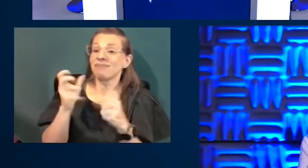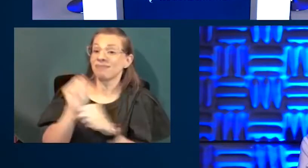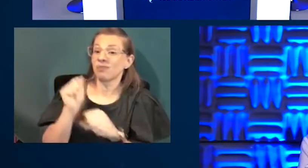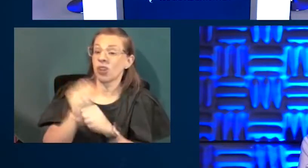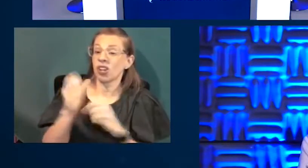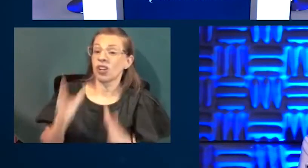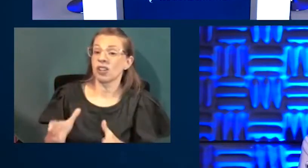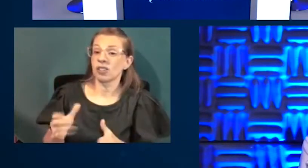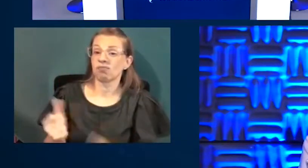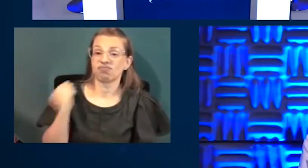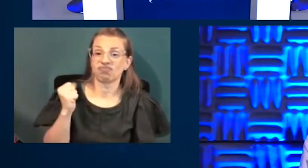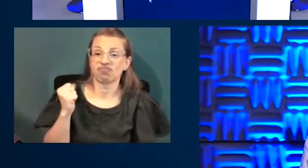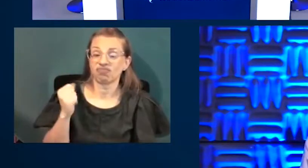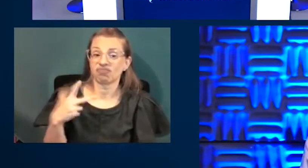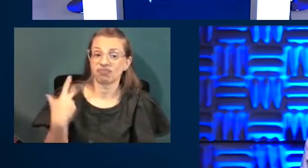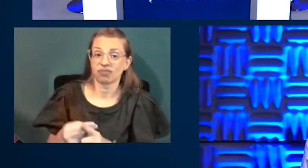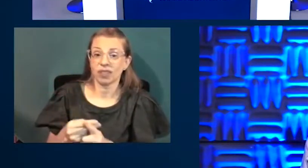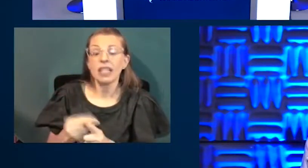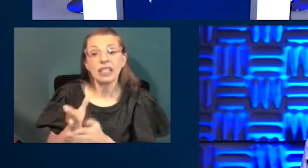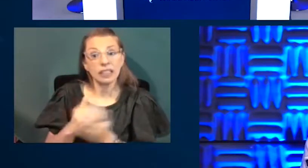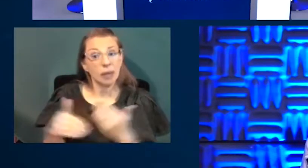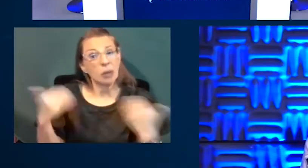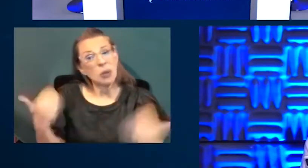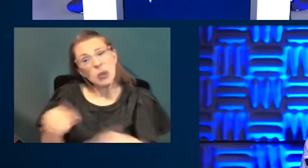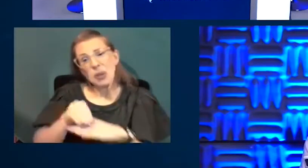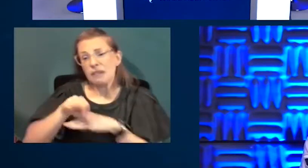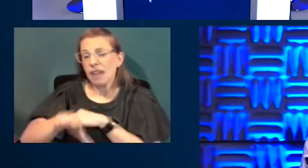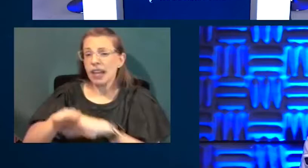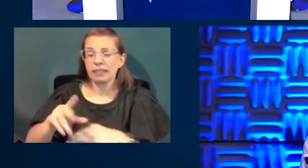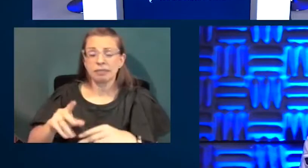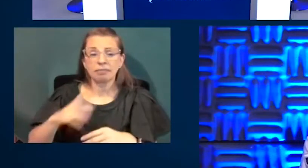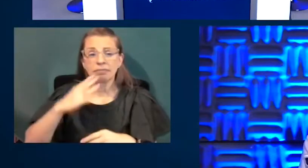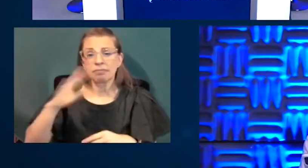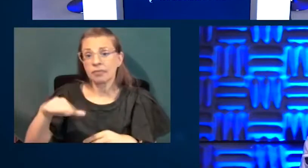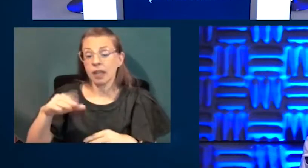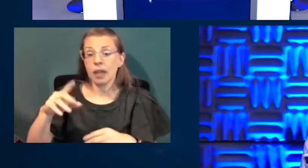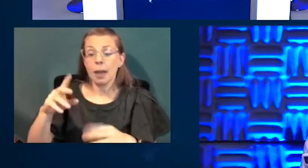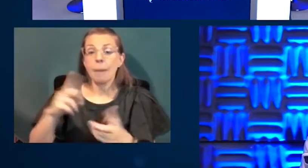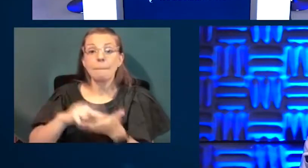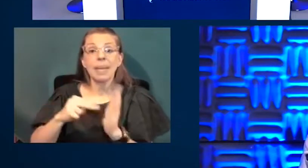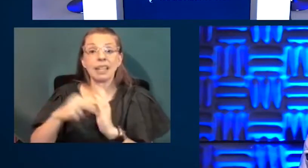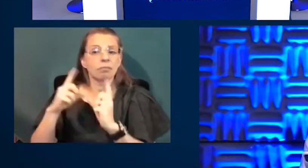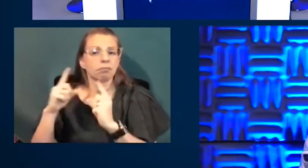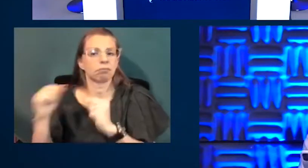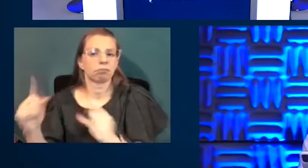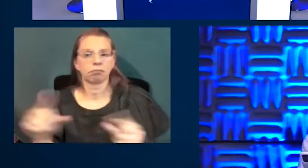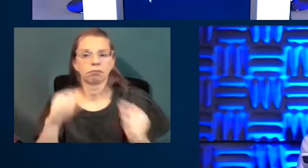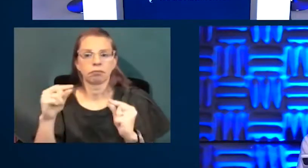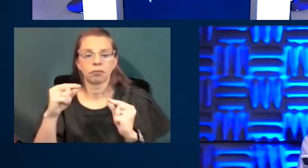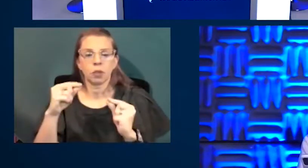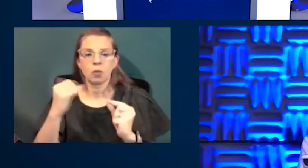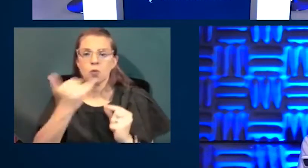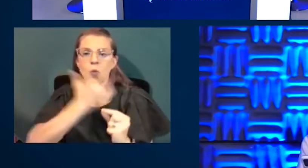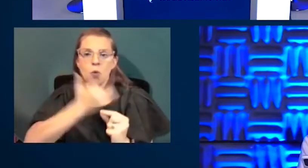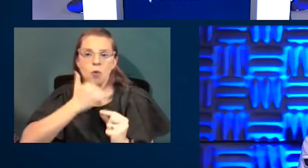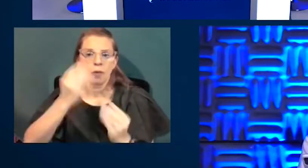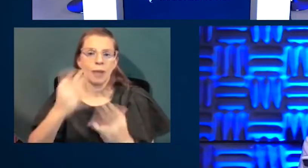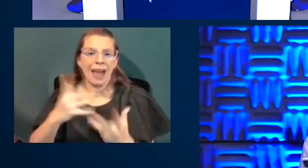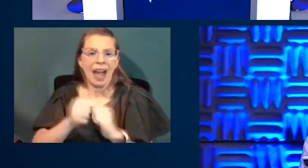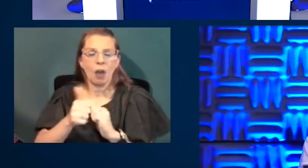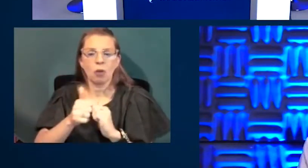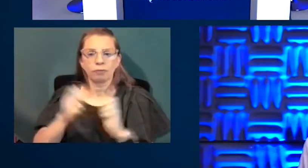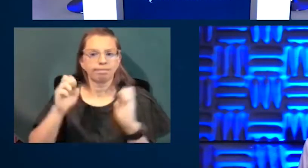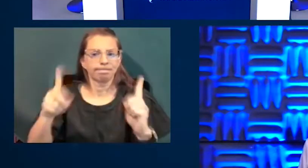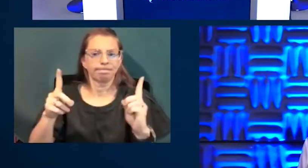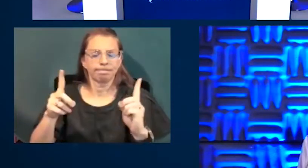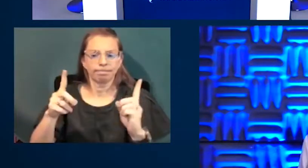affected, some of them greatly. Many of them pass on disinformation and misinformation. How do we educate them to get